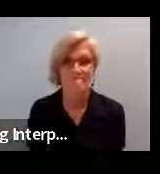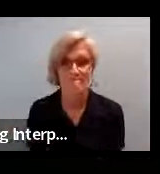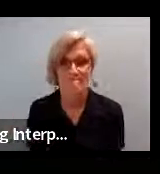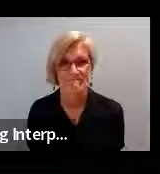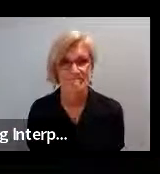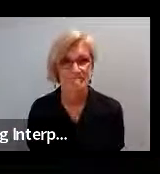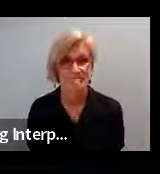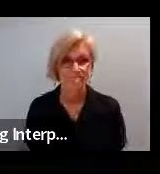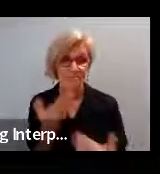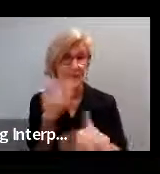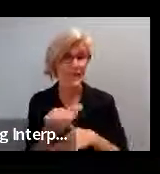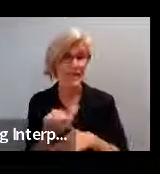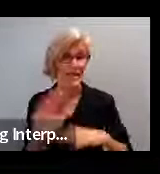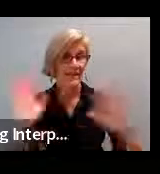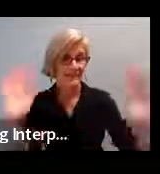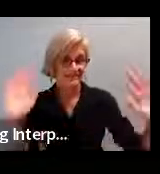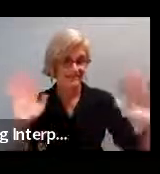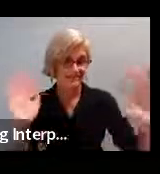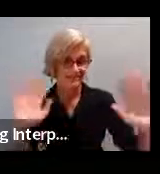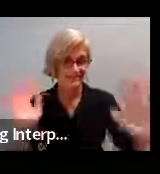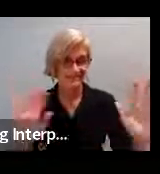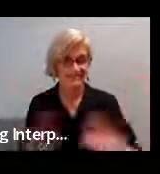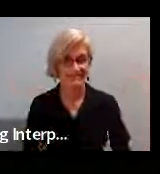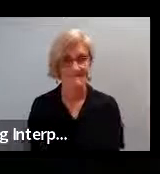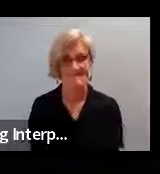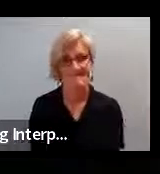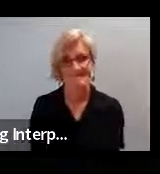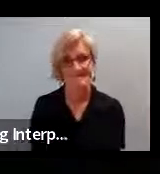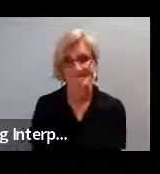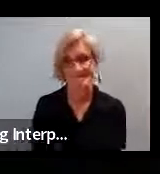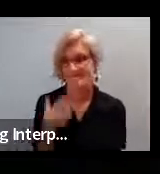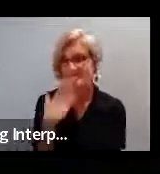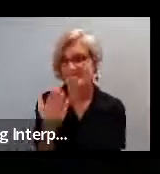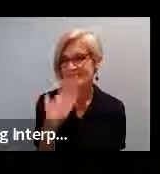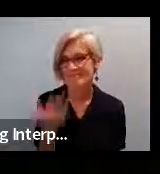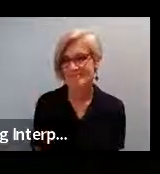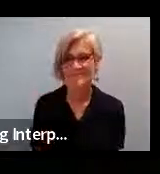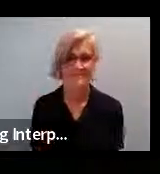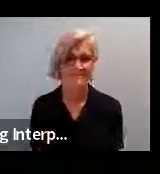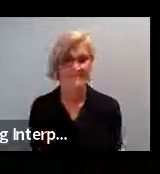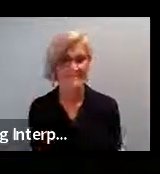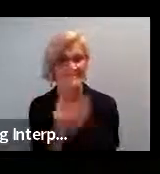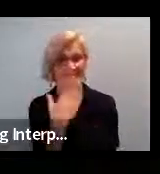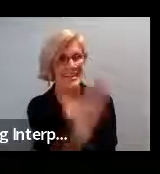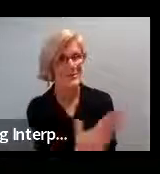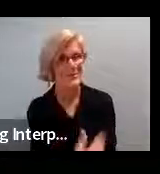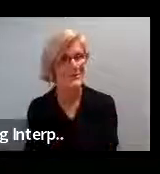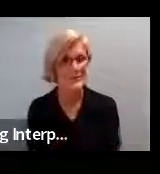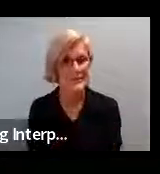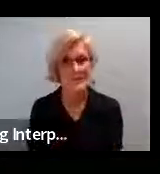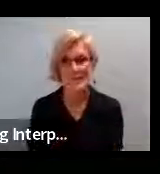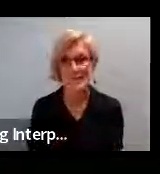Good night. Thank you. Thank you.